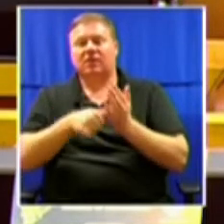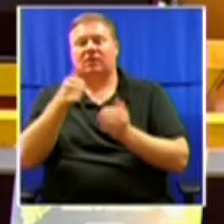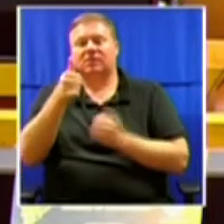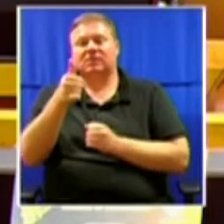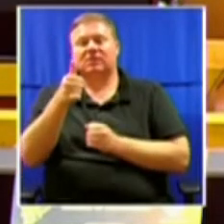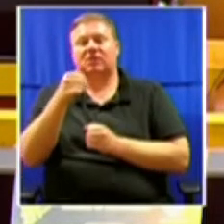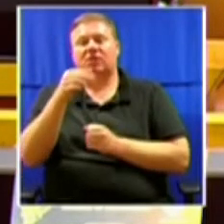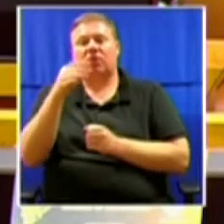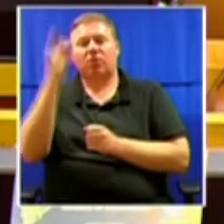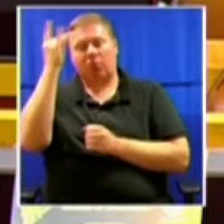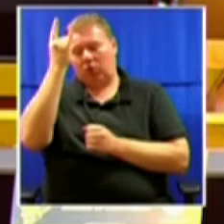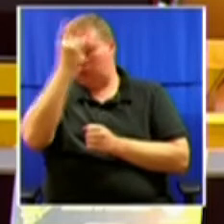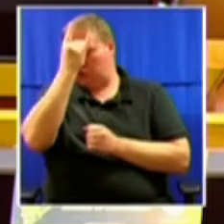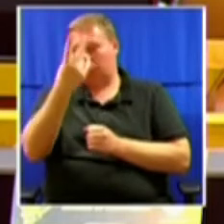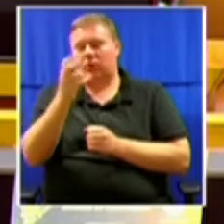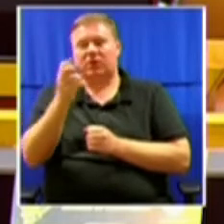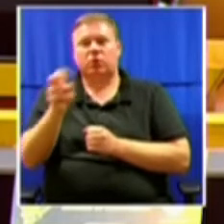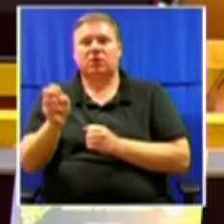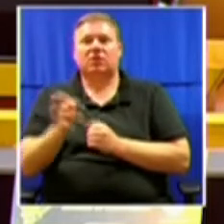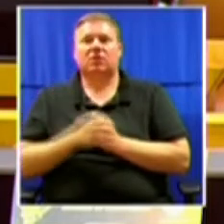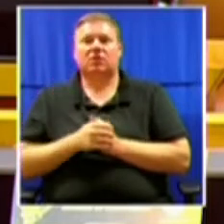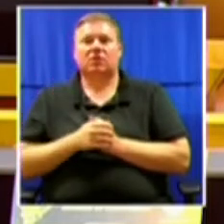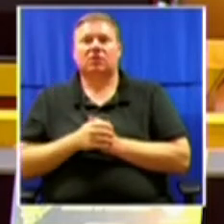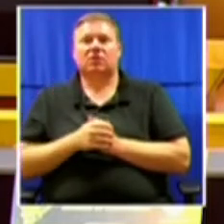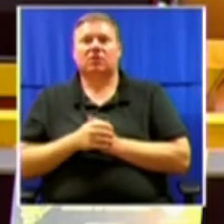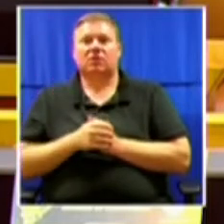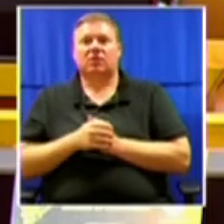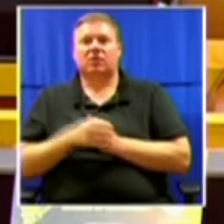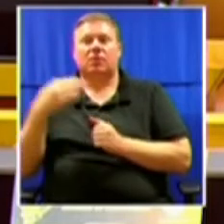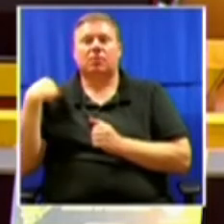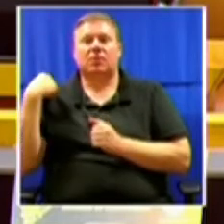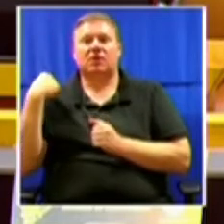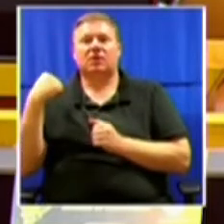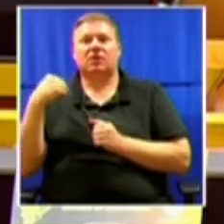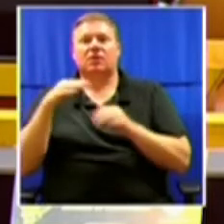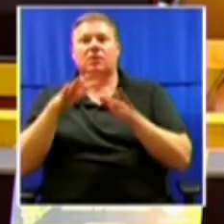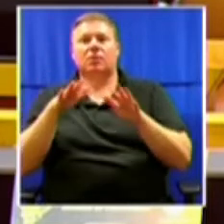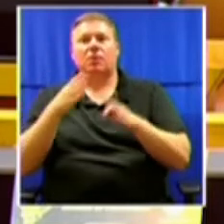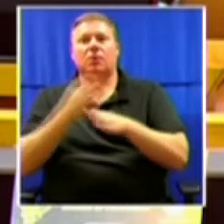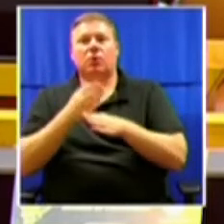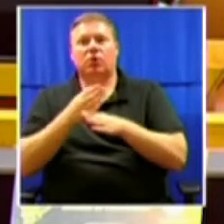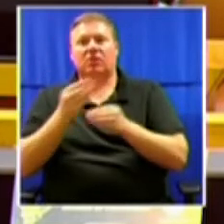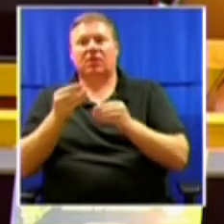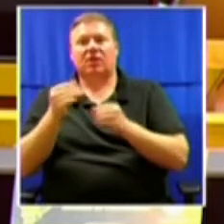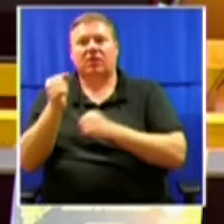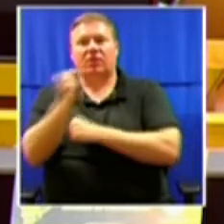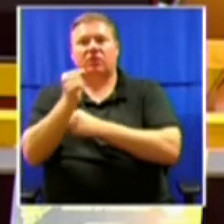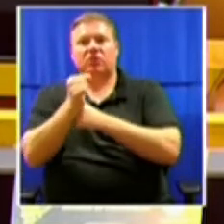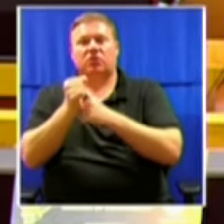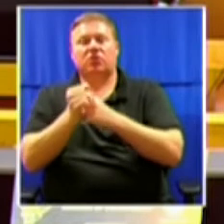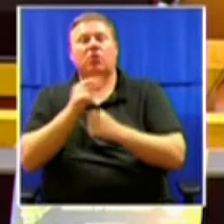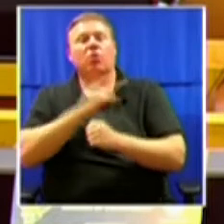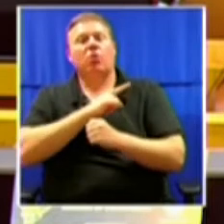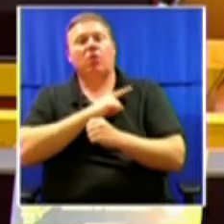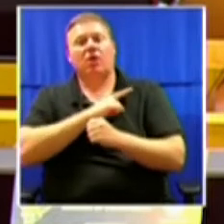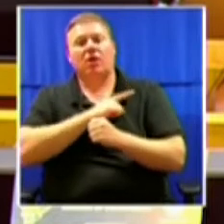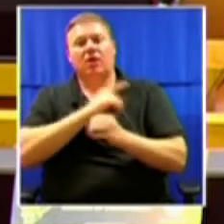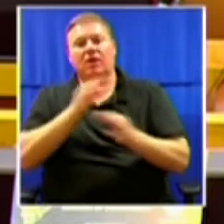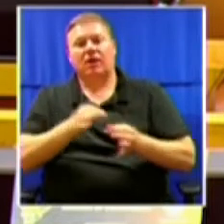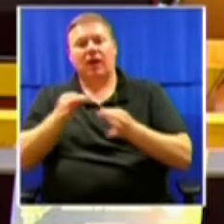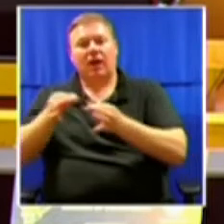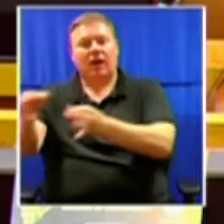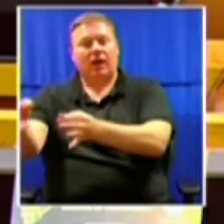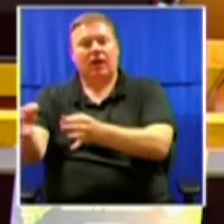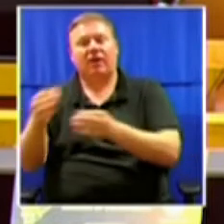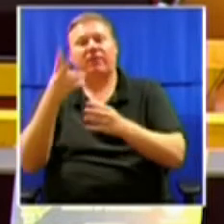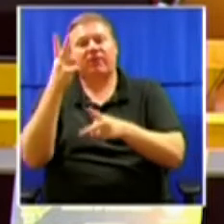the Minister for Public Works and Infrastructure highlighted the reasons for the delay in the finalization